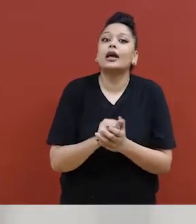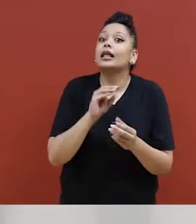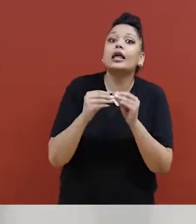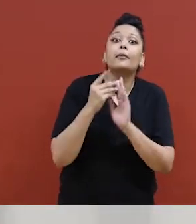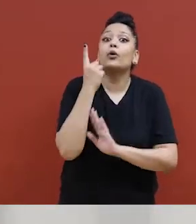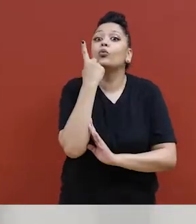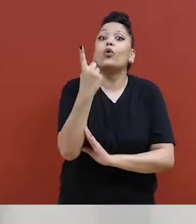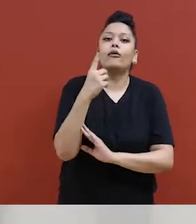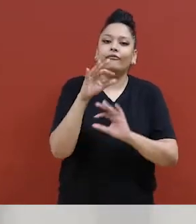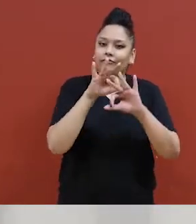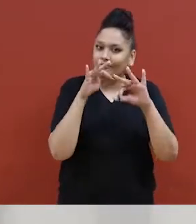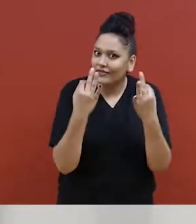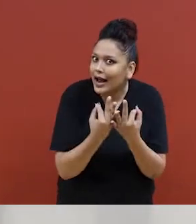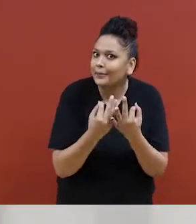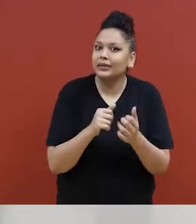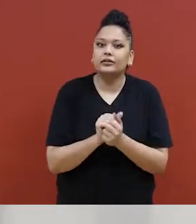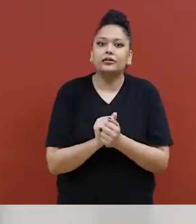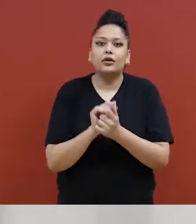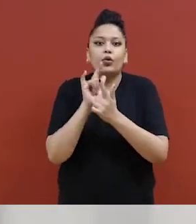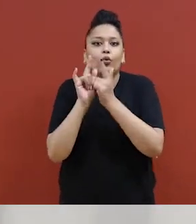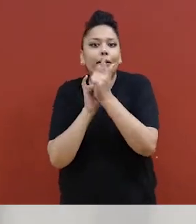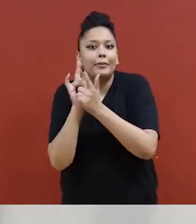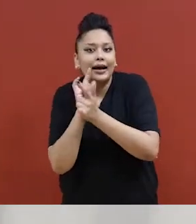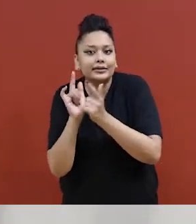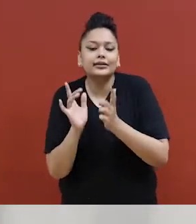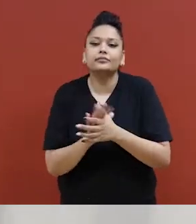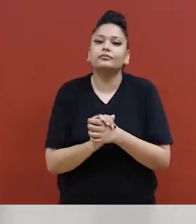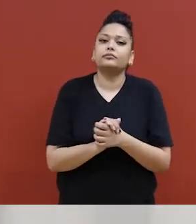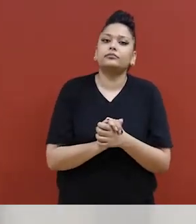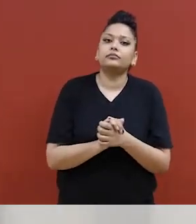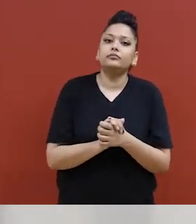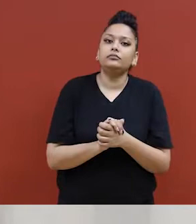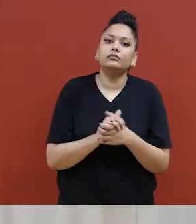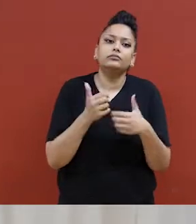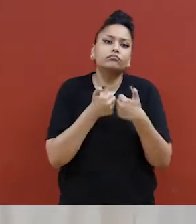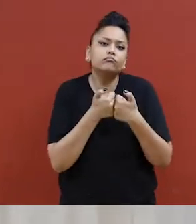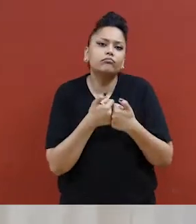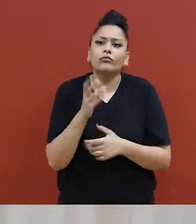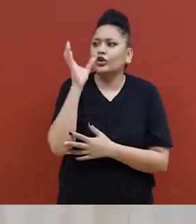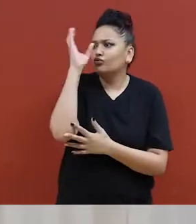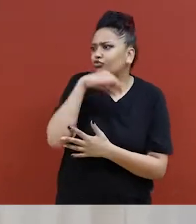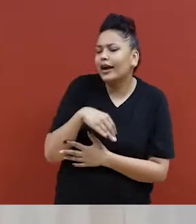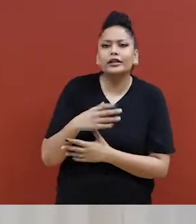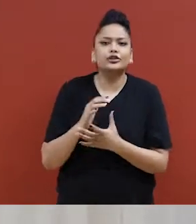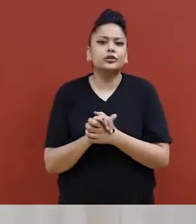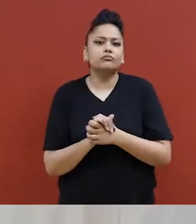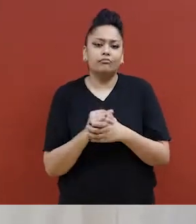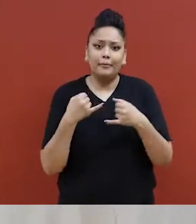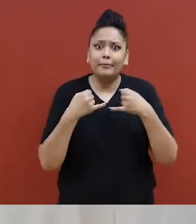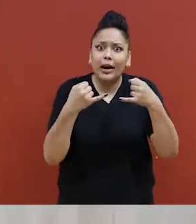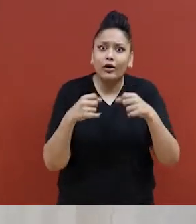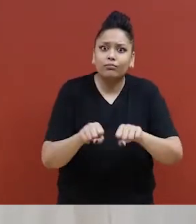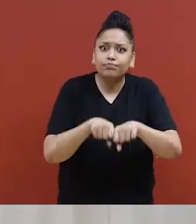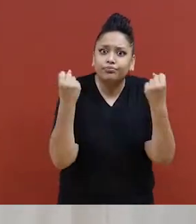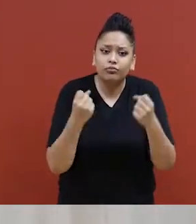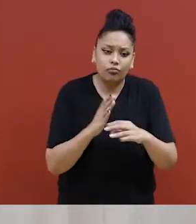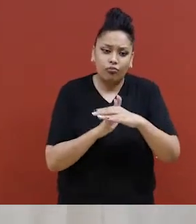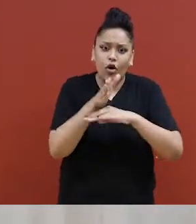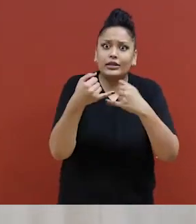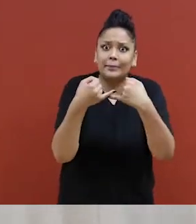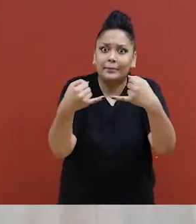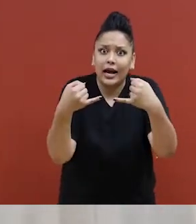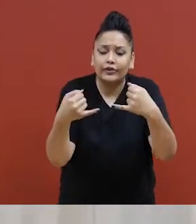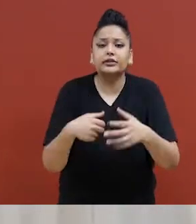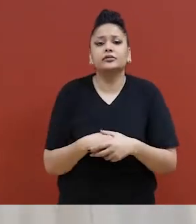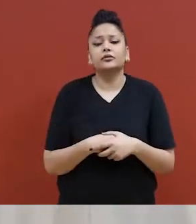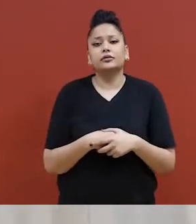it's a romantic partner, whether it's a complete stranger, is crossing that line with us,